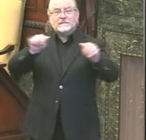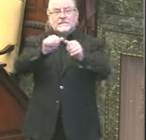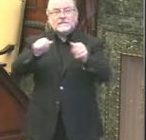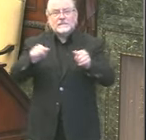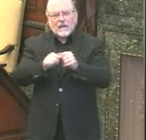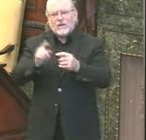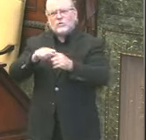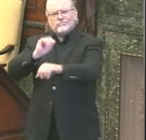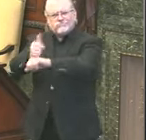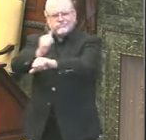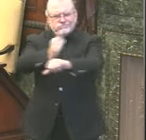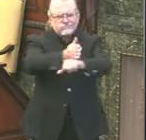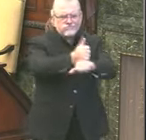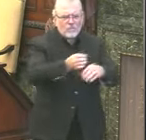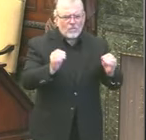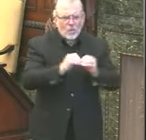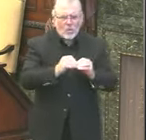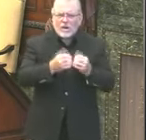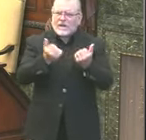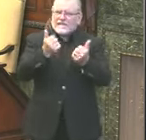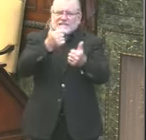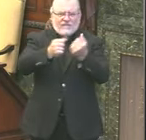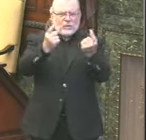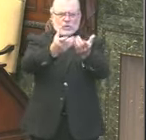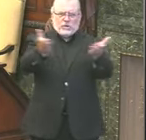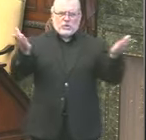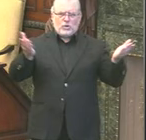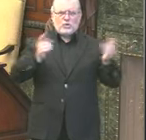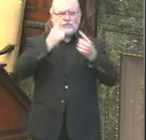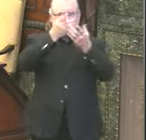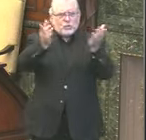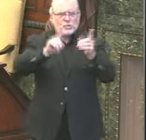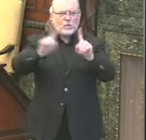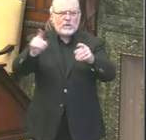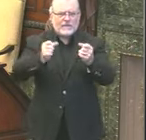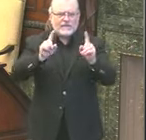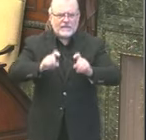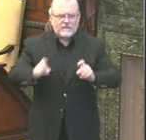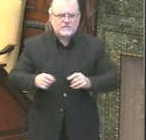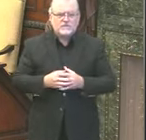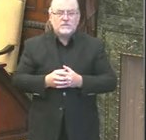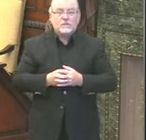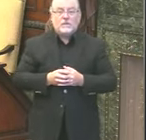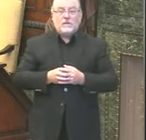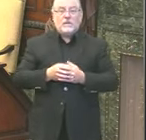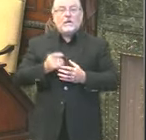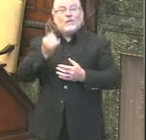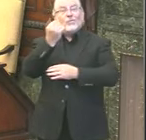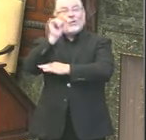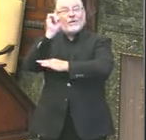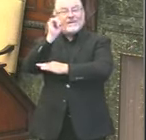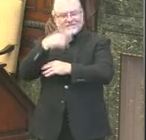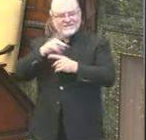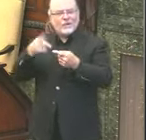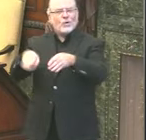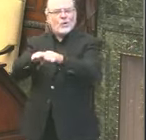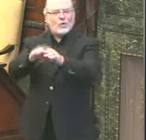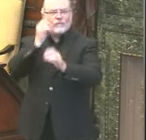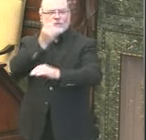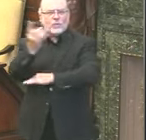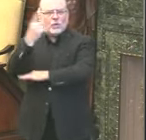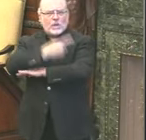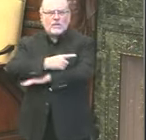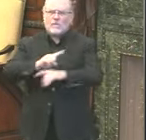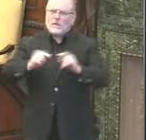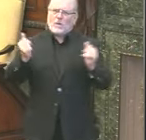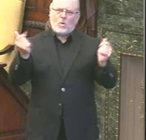The sites that closed down during the protest have reopened, or there's one that is about to reopen. I count a total of 56 sites across the city right now.